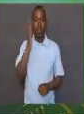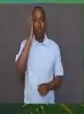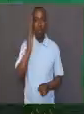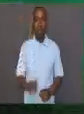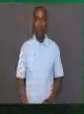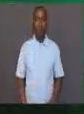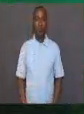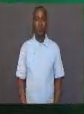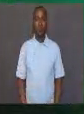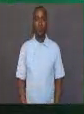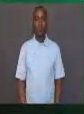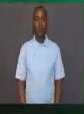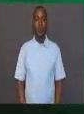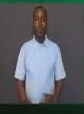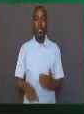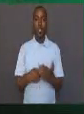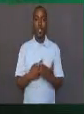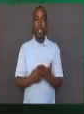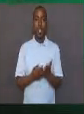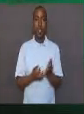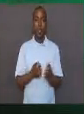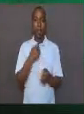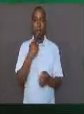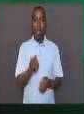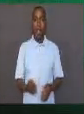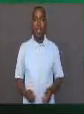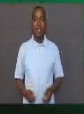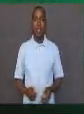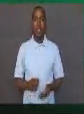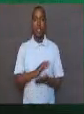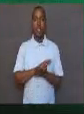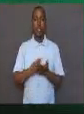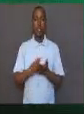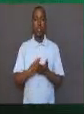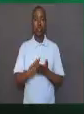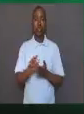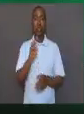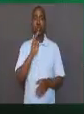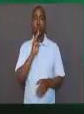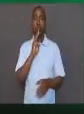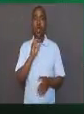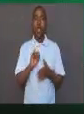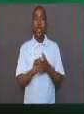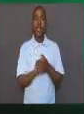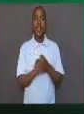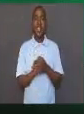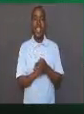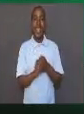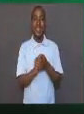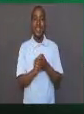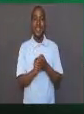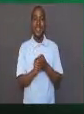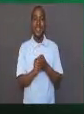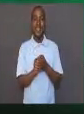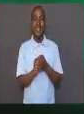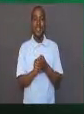snails. This meant that if freshwater snails could be controlled,